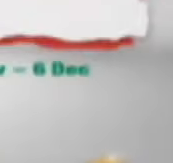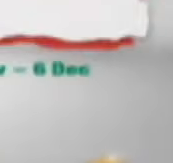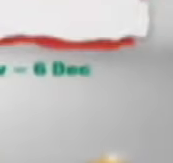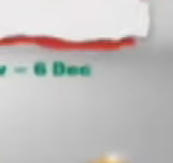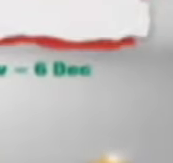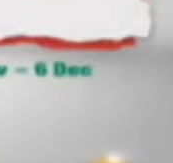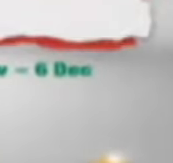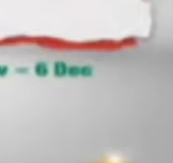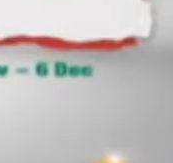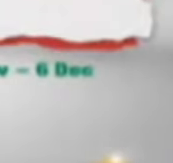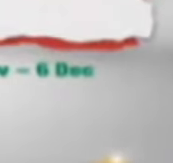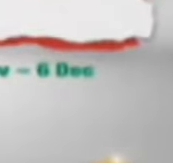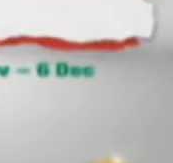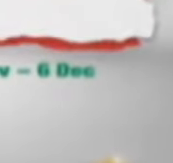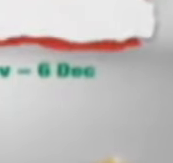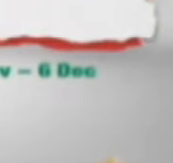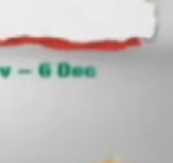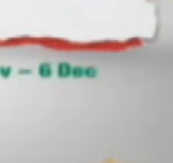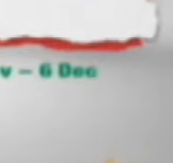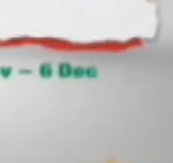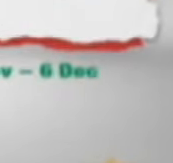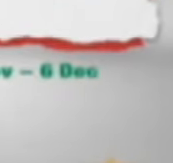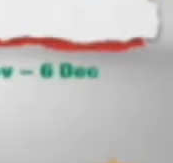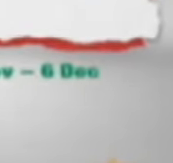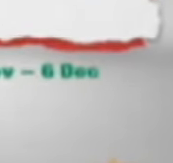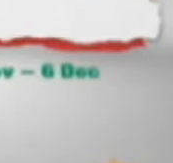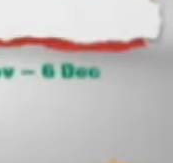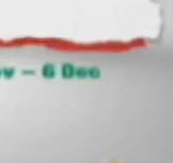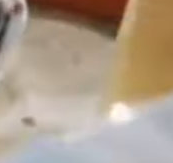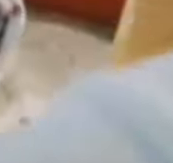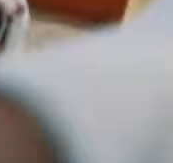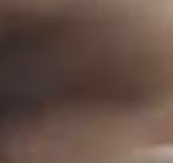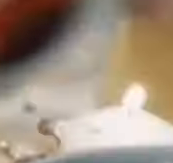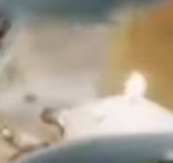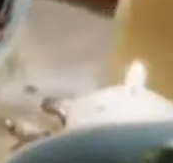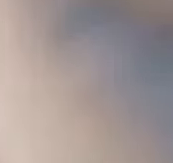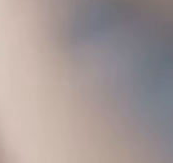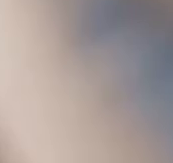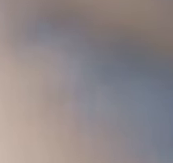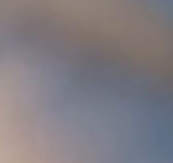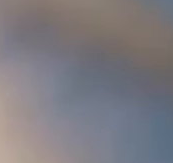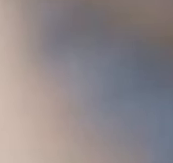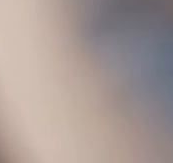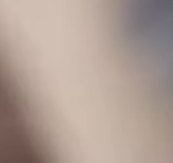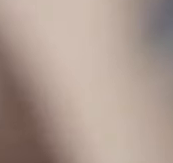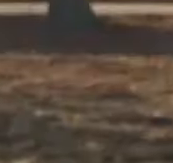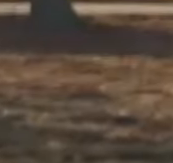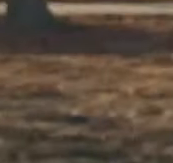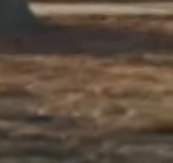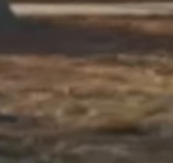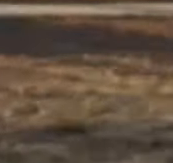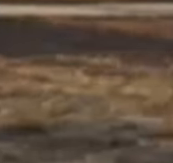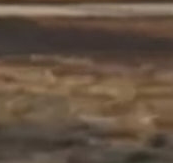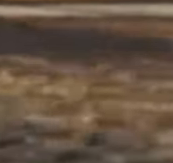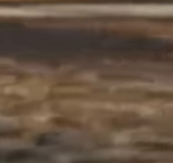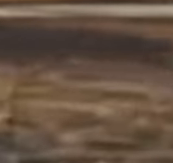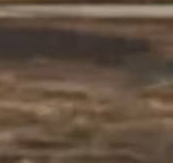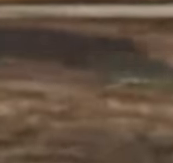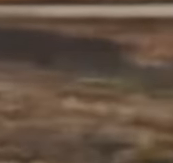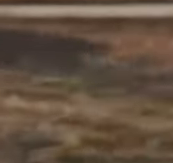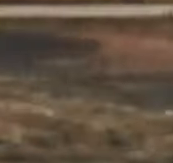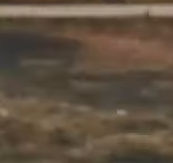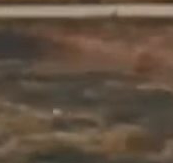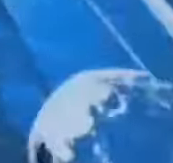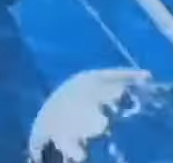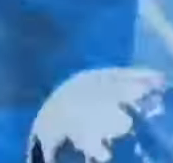And Crossum Blackwell tangy mayonnaise, buy two for 50 emalangeni. Spar, the home of a thousand little extras